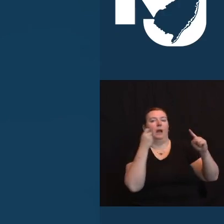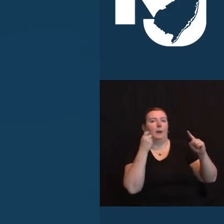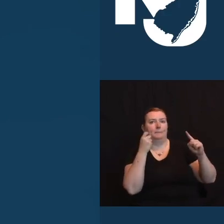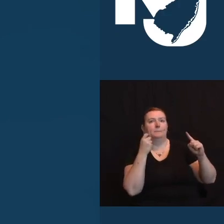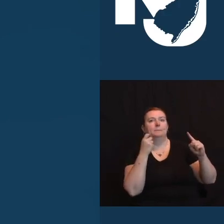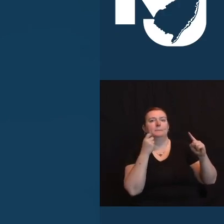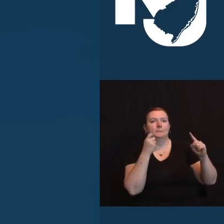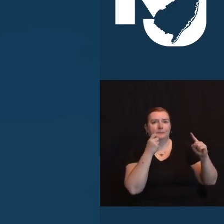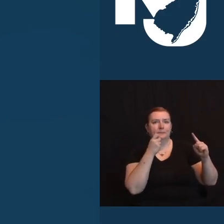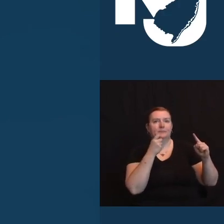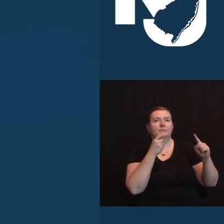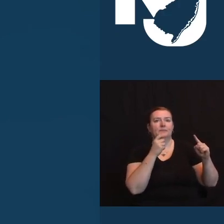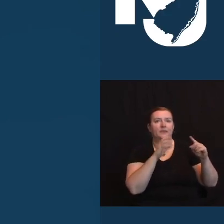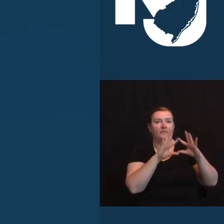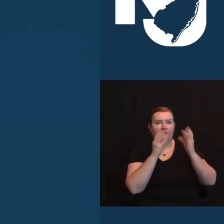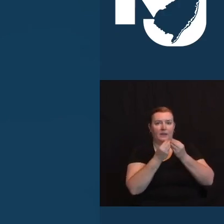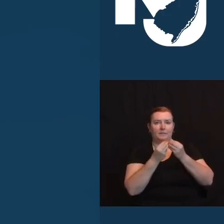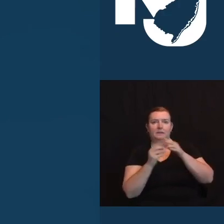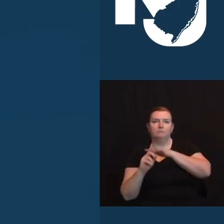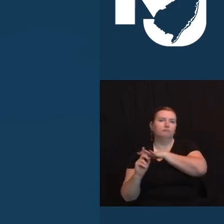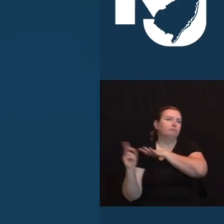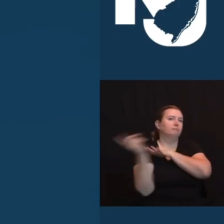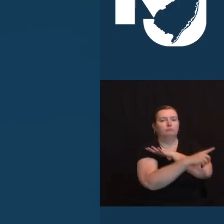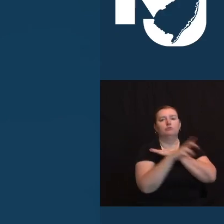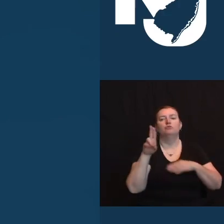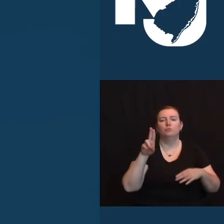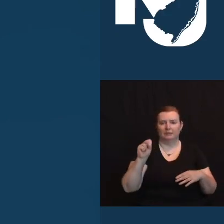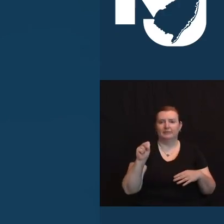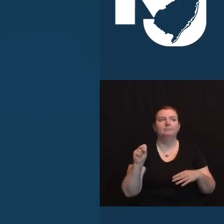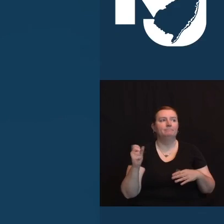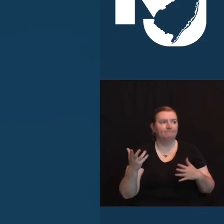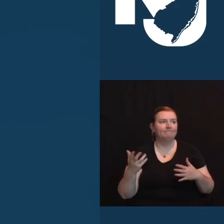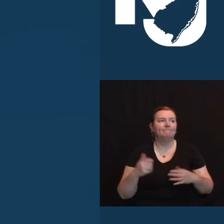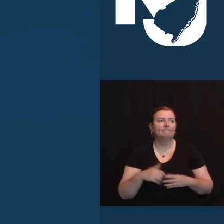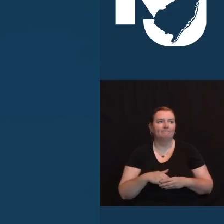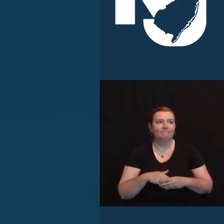United States. Hedda would, ironically, and I think this is an